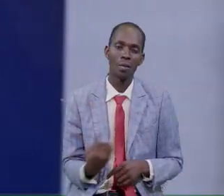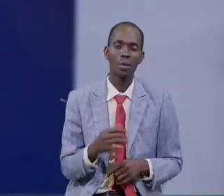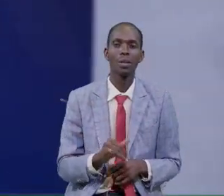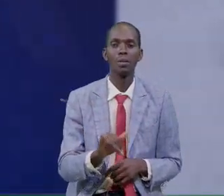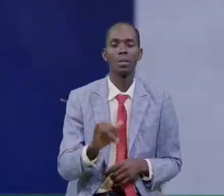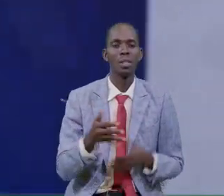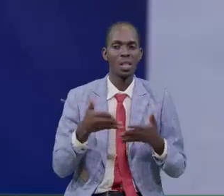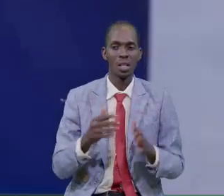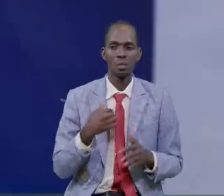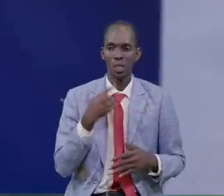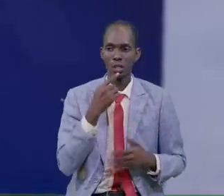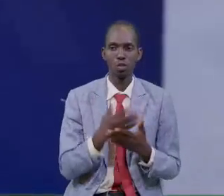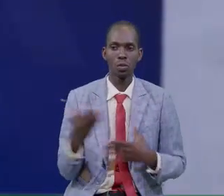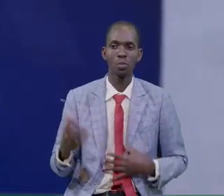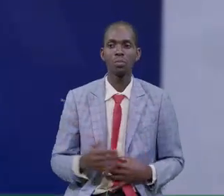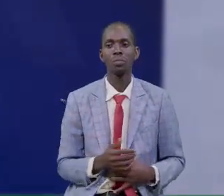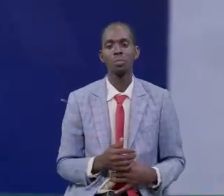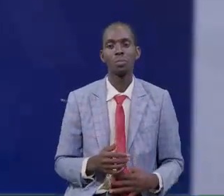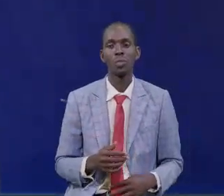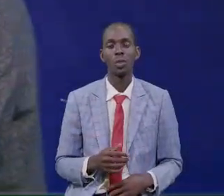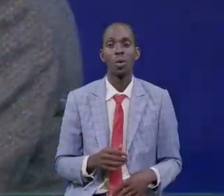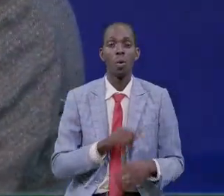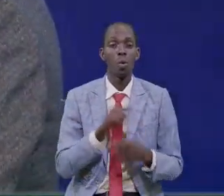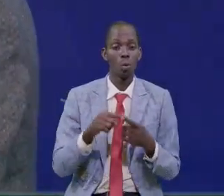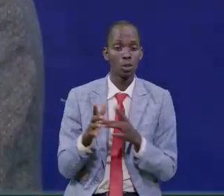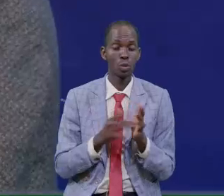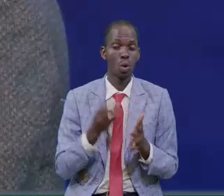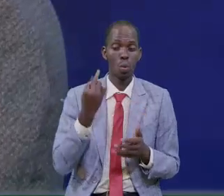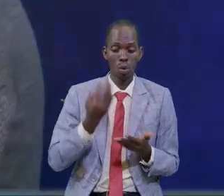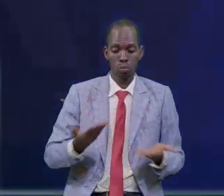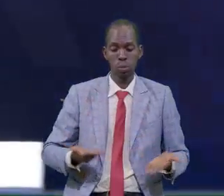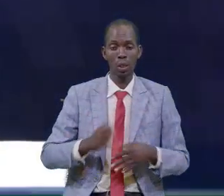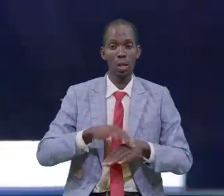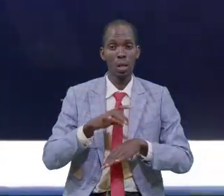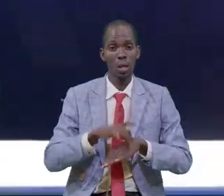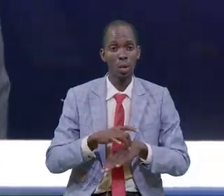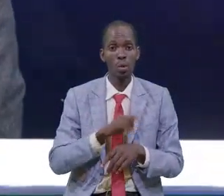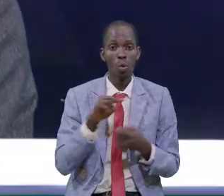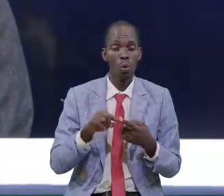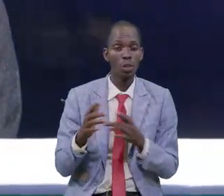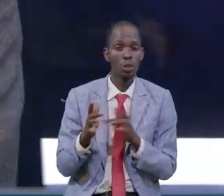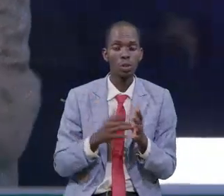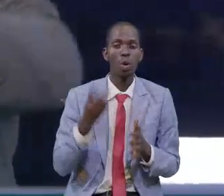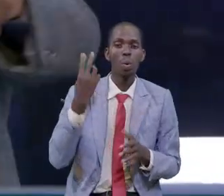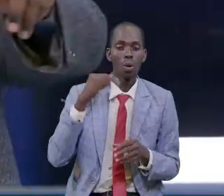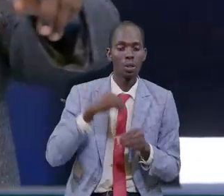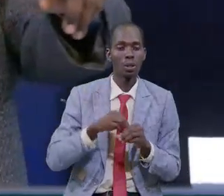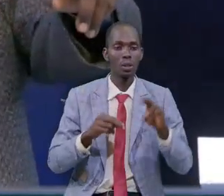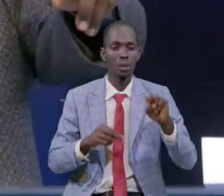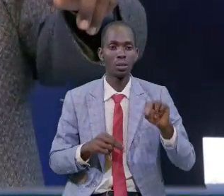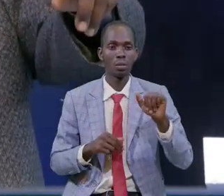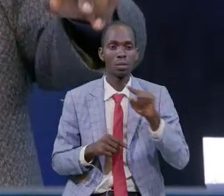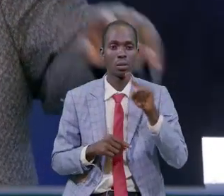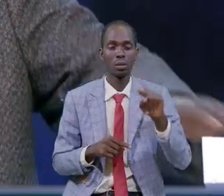something. When Jesus was on earth, when he was in Nazareth, he was not at